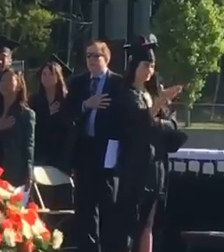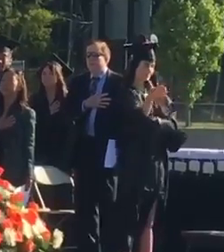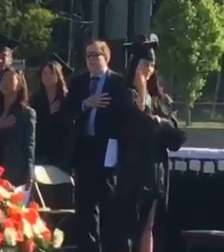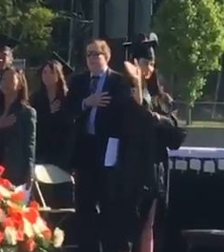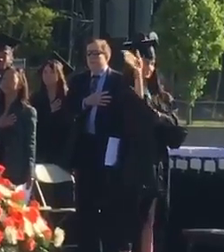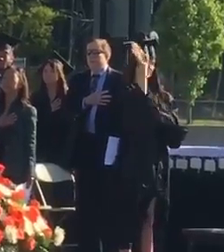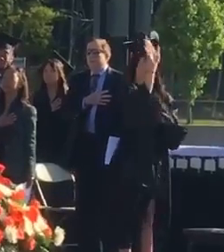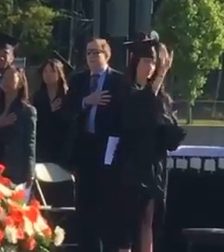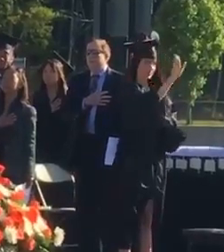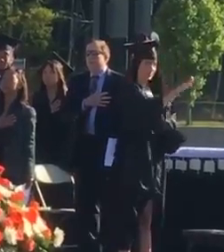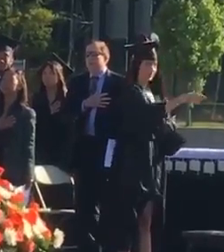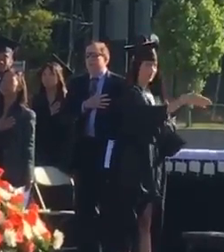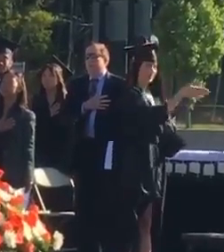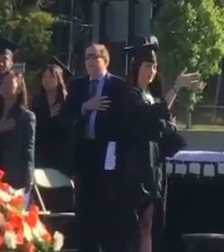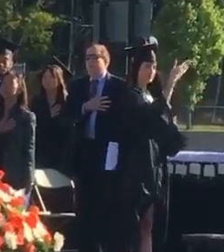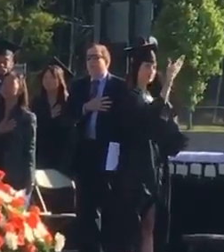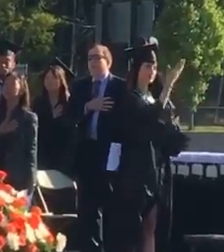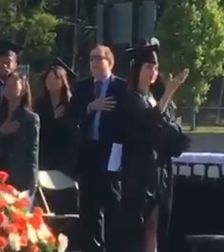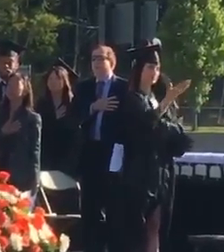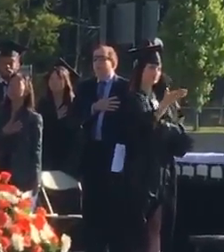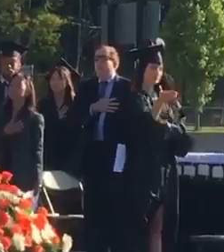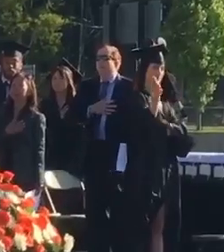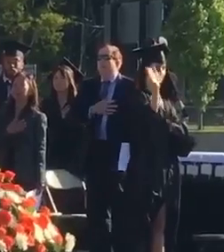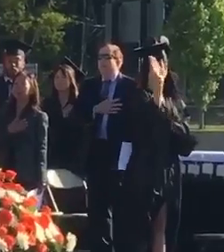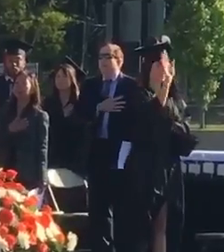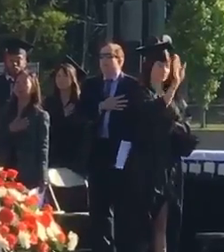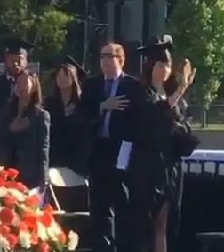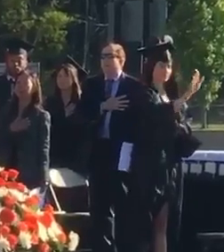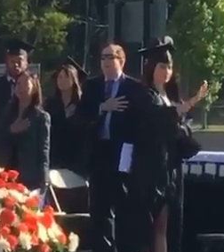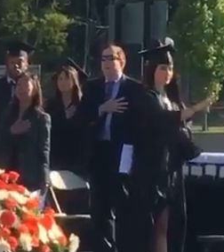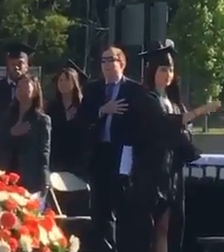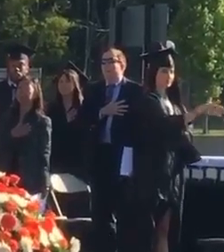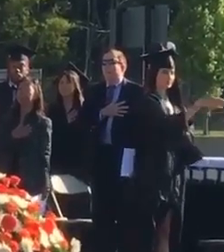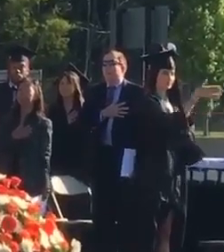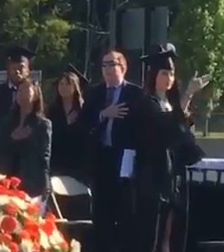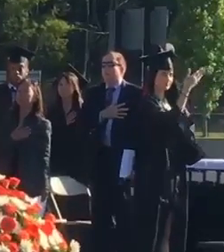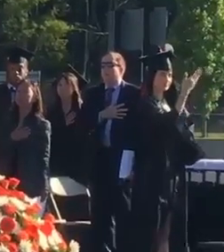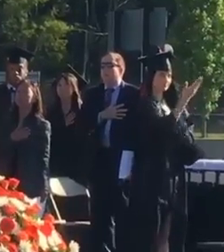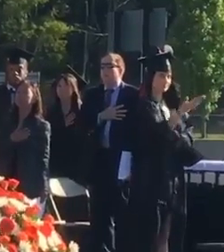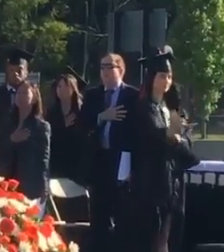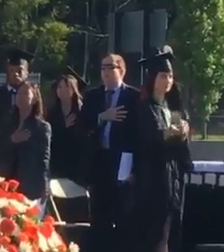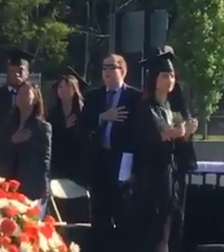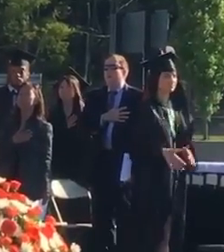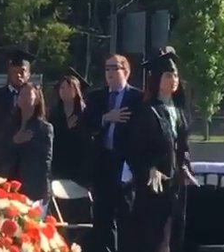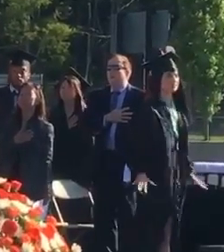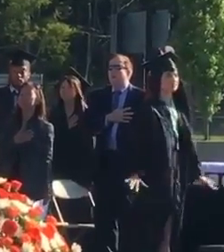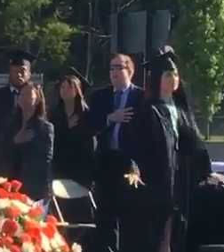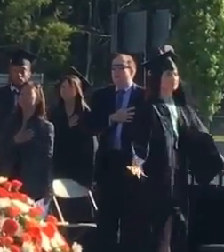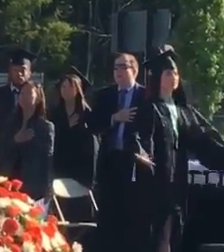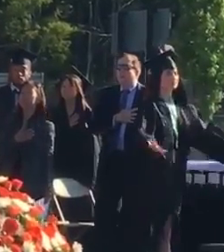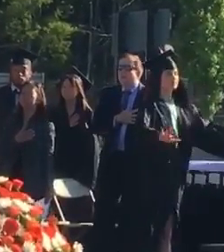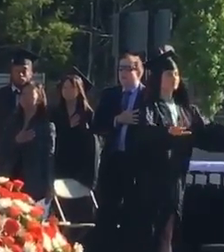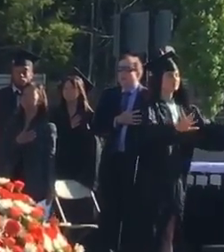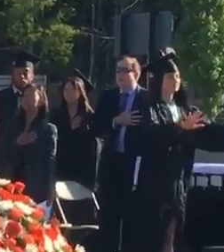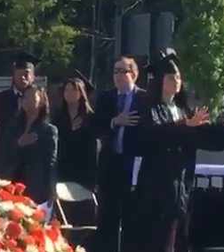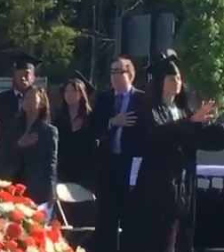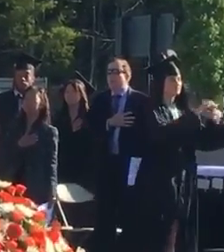yet wave O'er the land